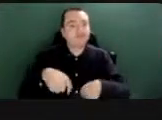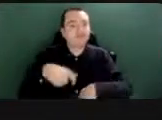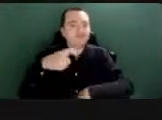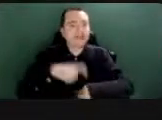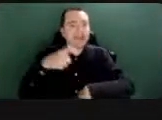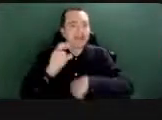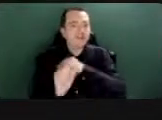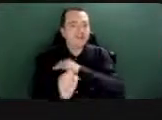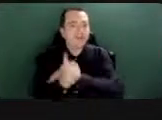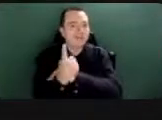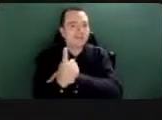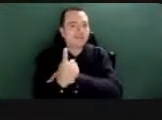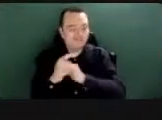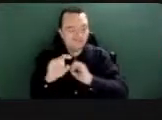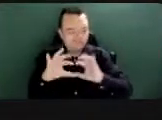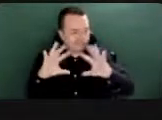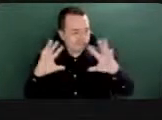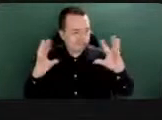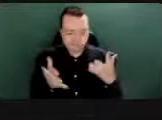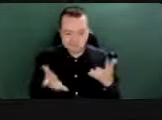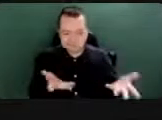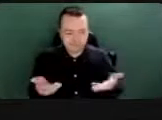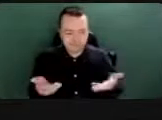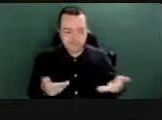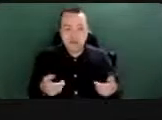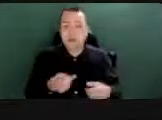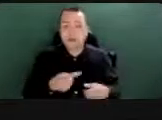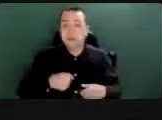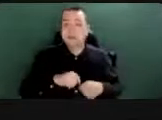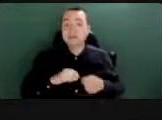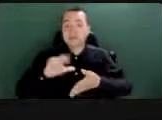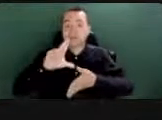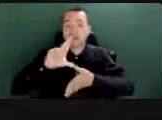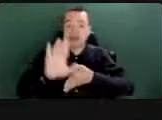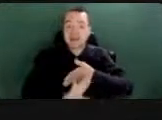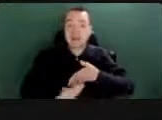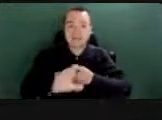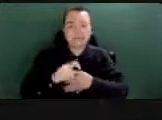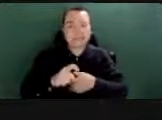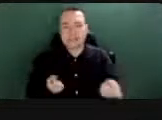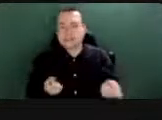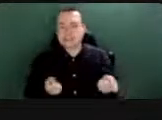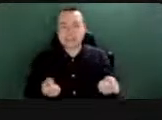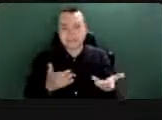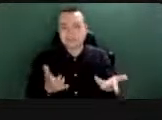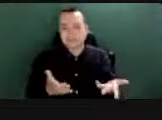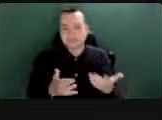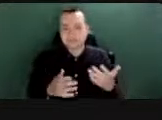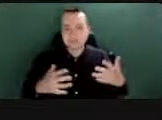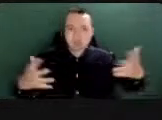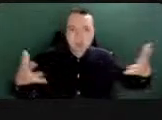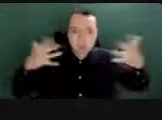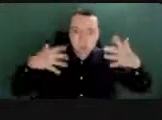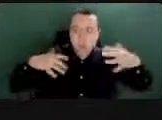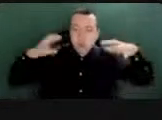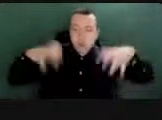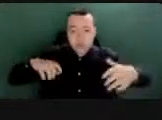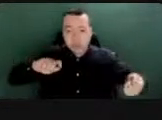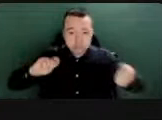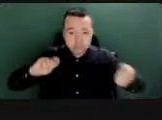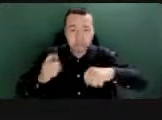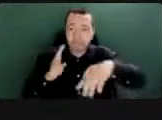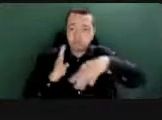are facing, climate change and migration. And those further enhancements to include perhaps adding the implications